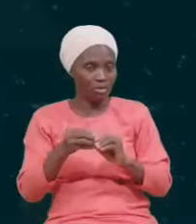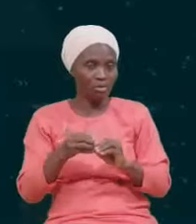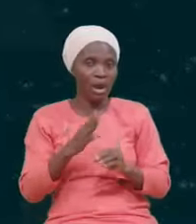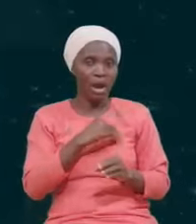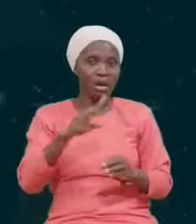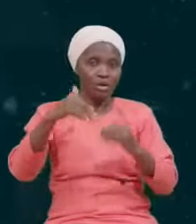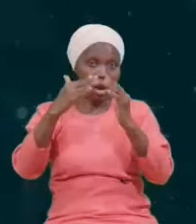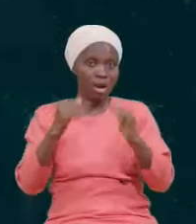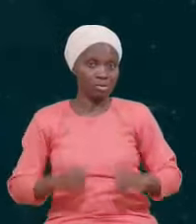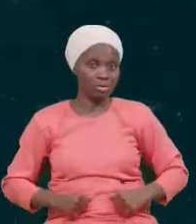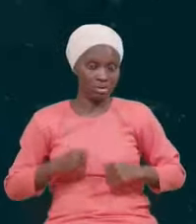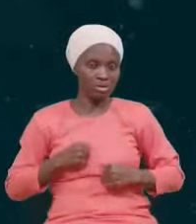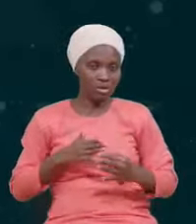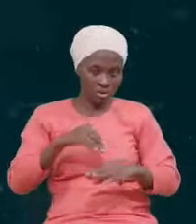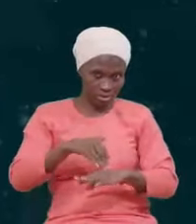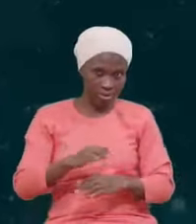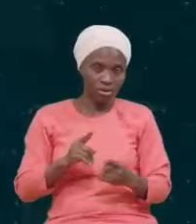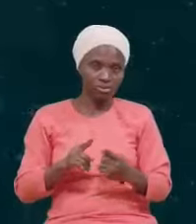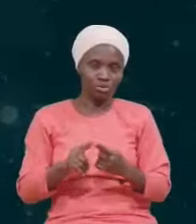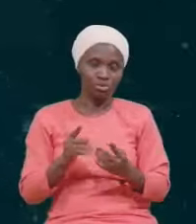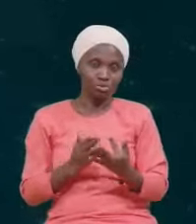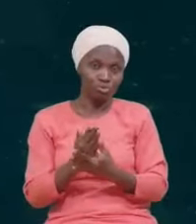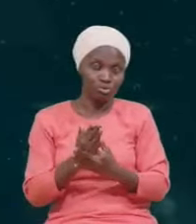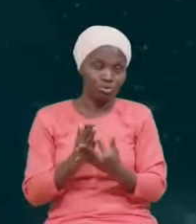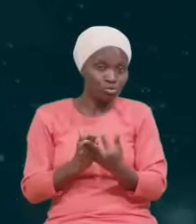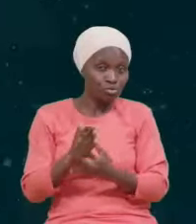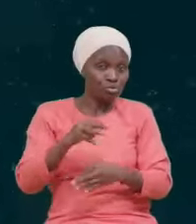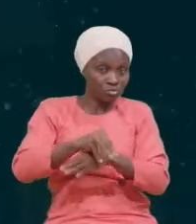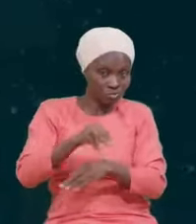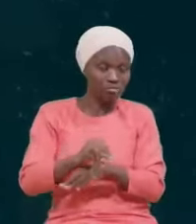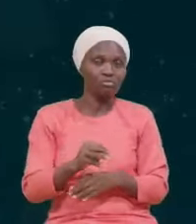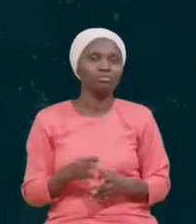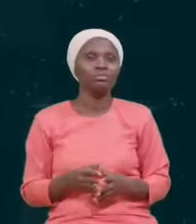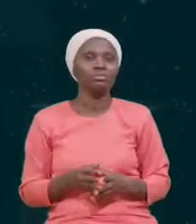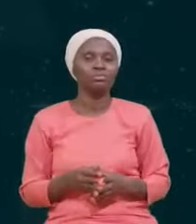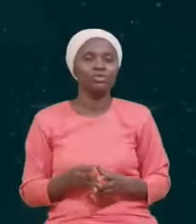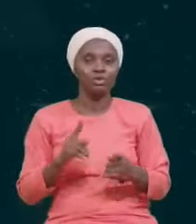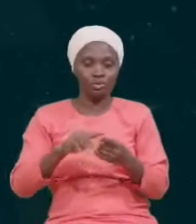location address via SMS or WhatsApp to